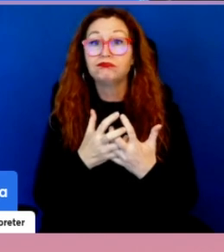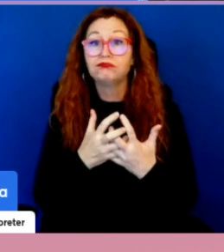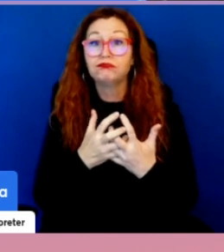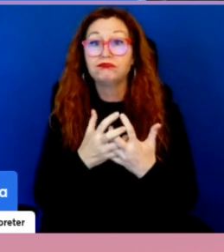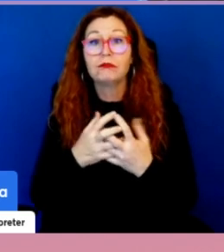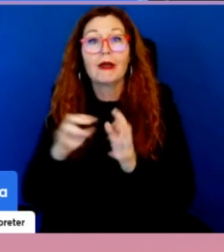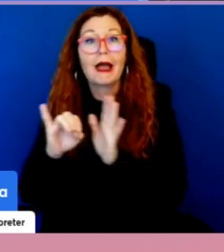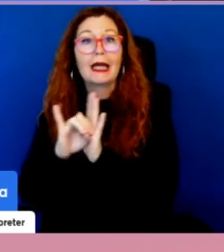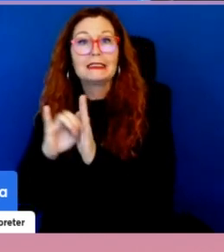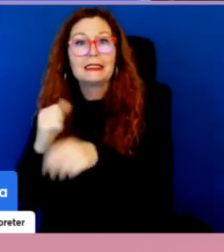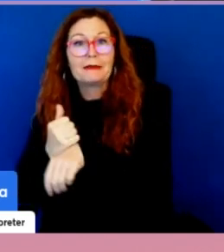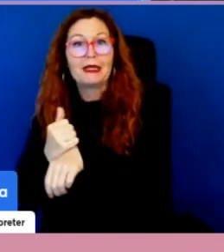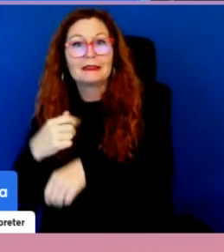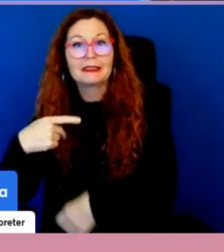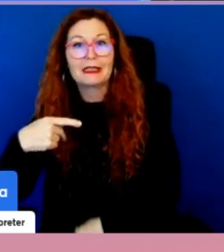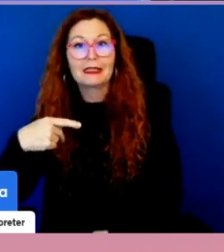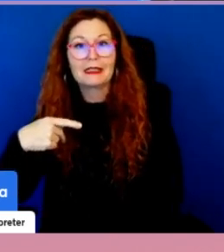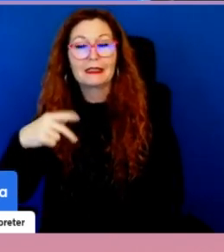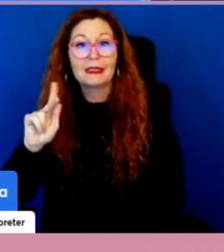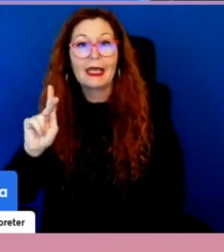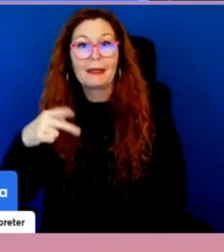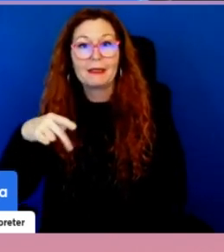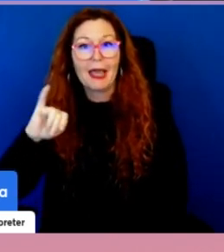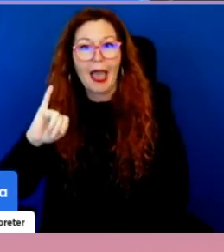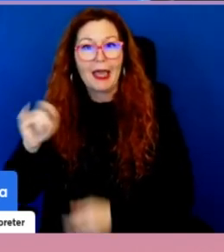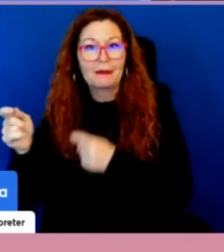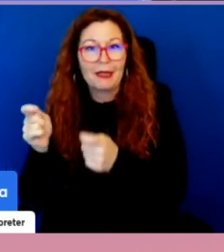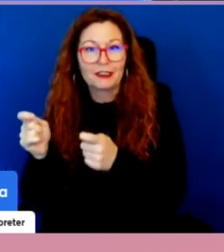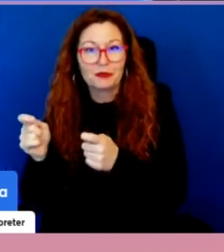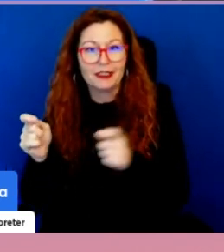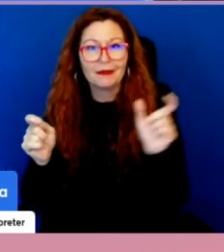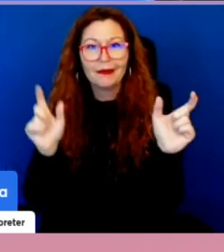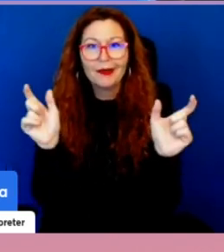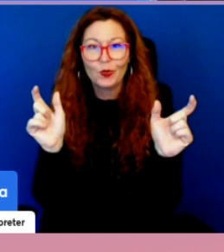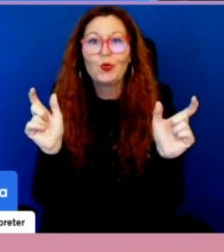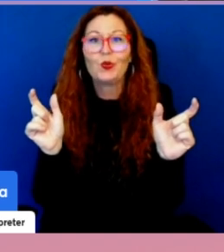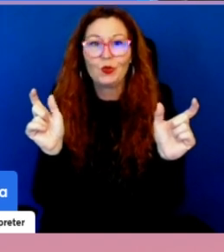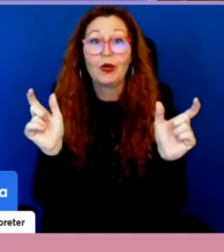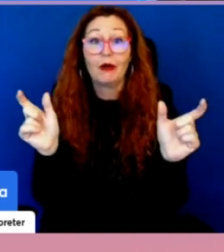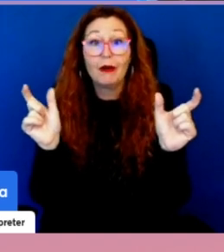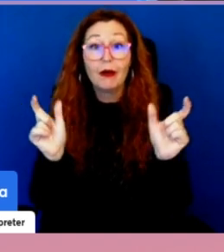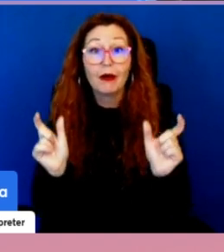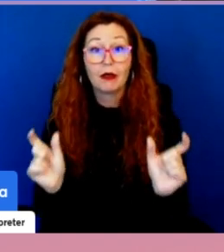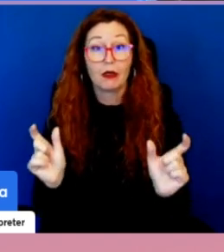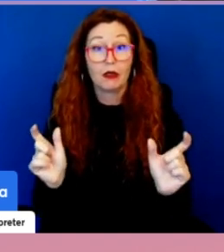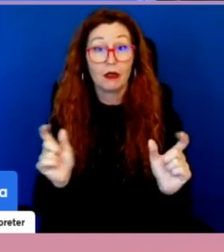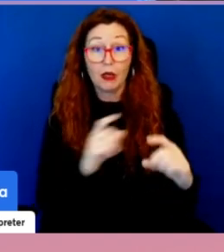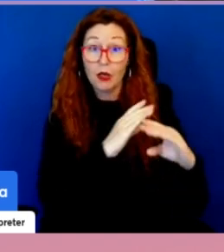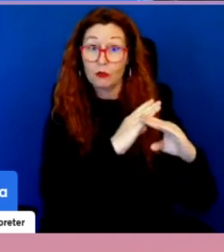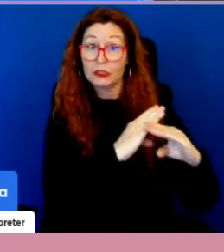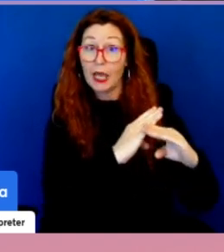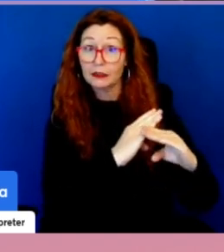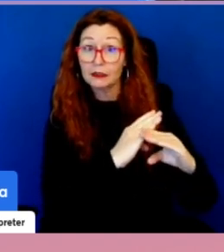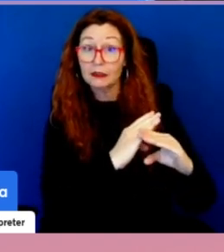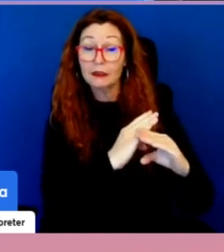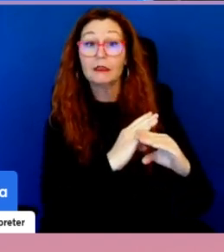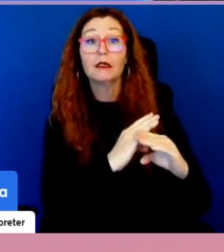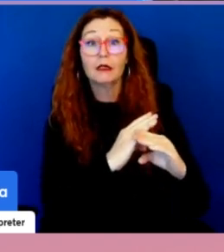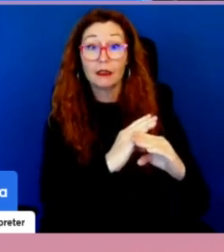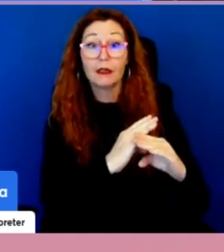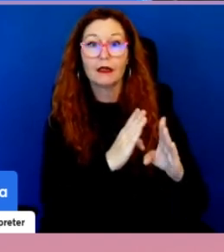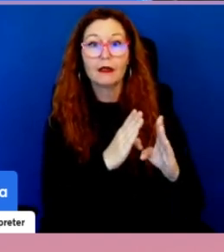PKI management. If we think about the protect function under NIST, well, we have a really